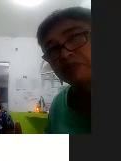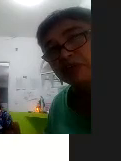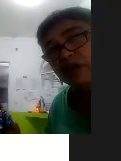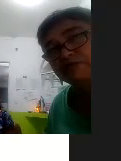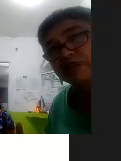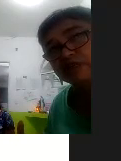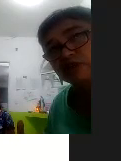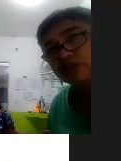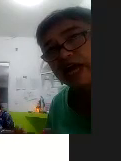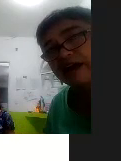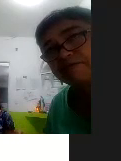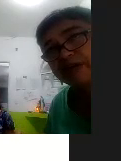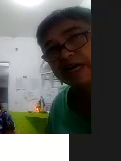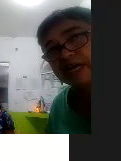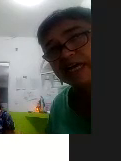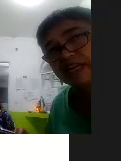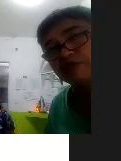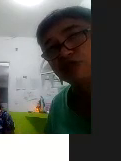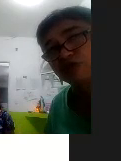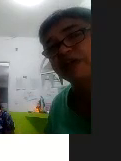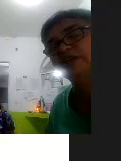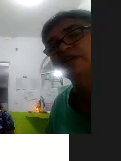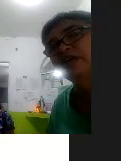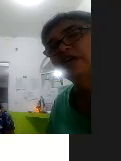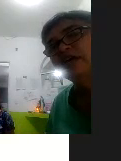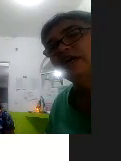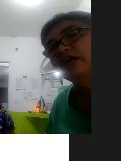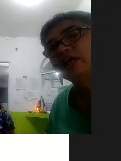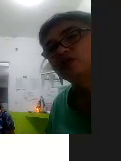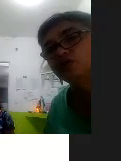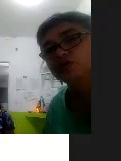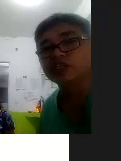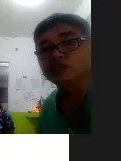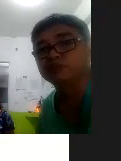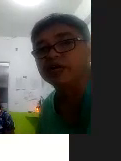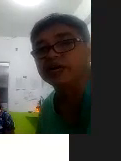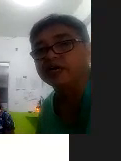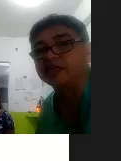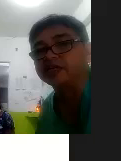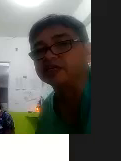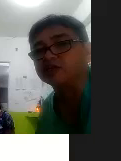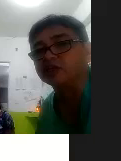probably midwife doesn't have enough training to keep